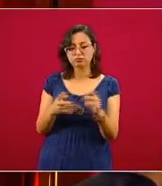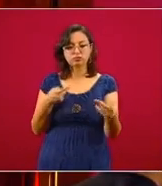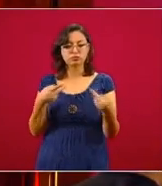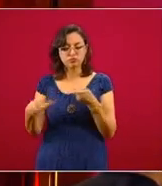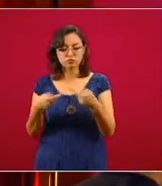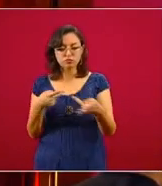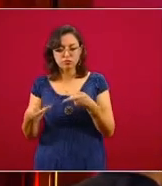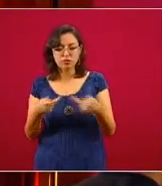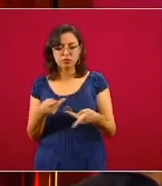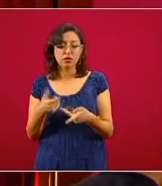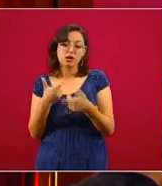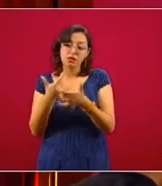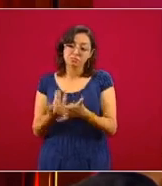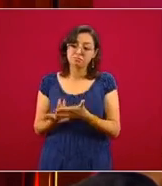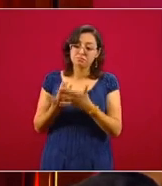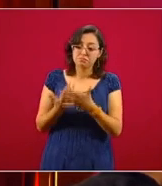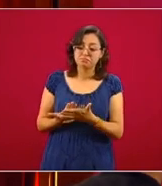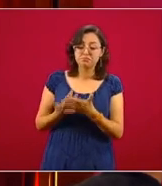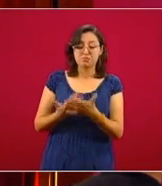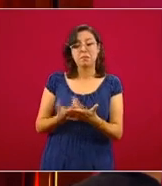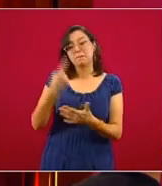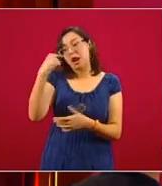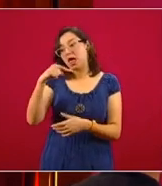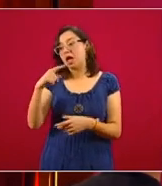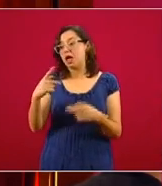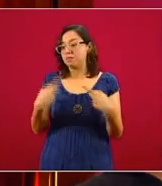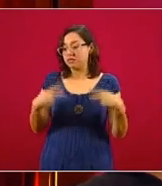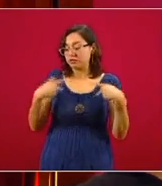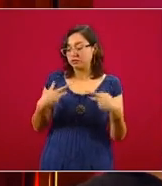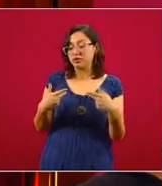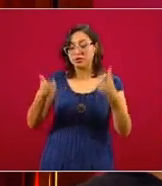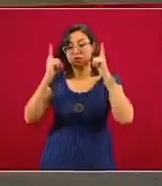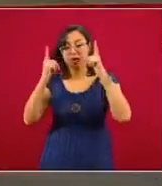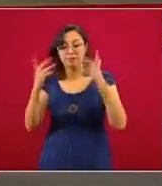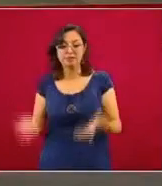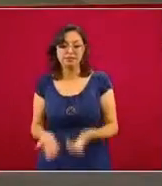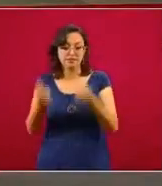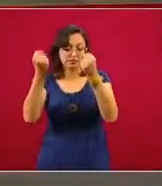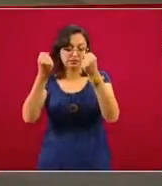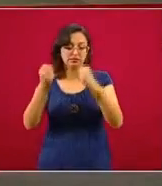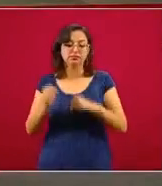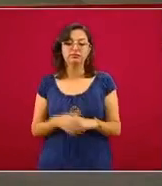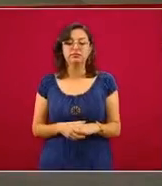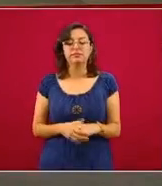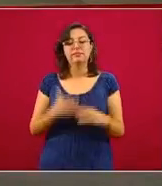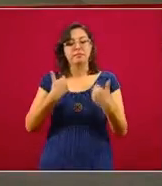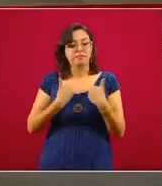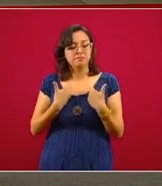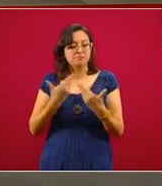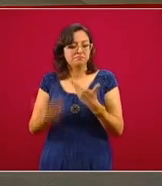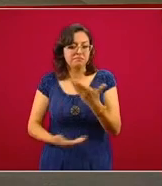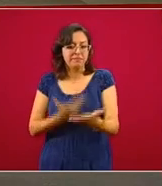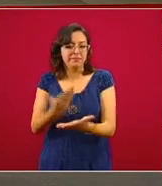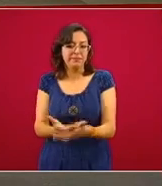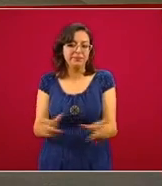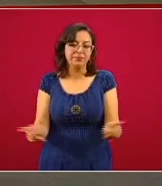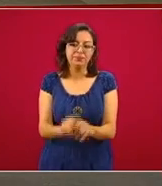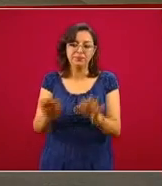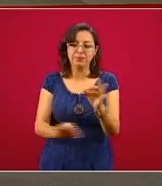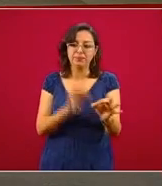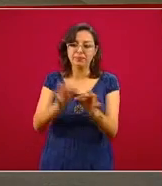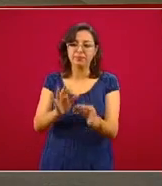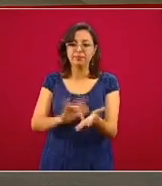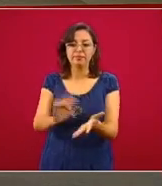is ready and they're waiting to help save the highest number of people possible. That is all on my behalf for the